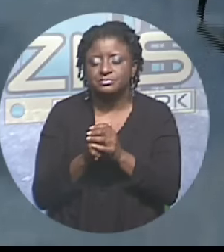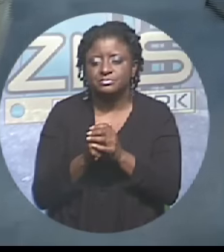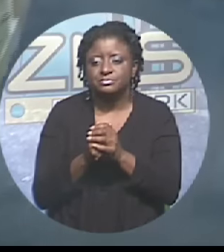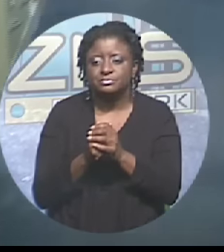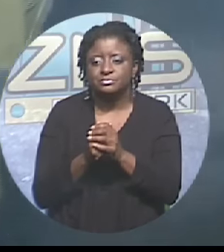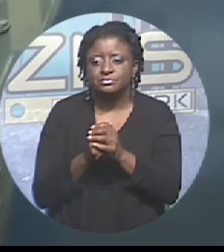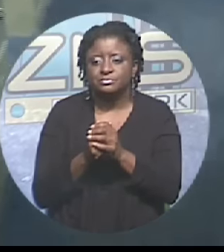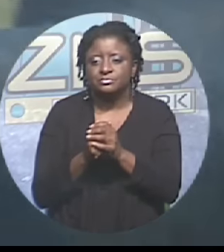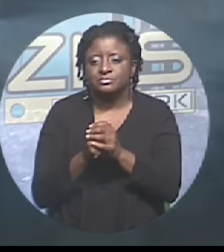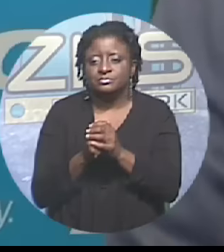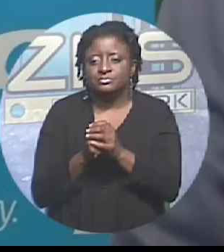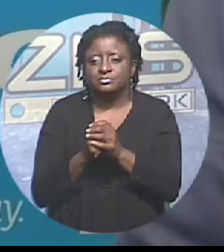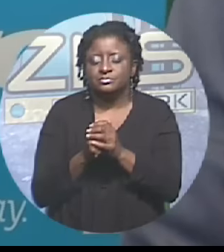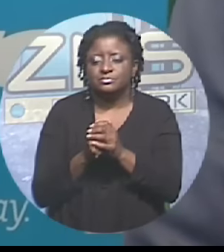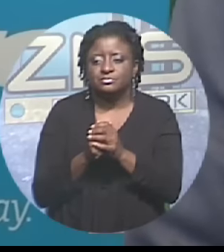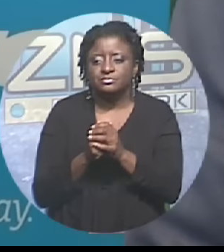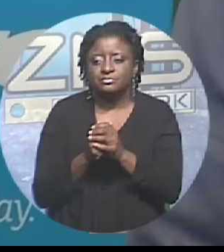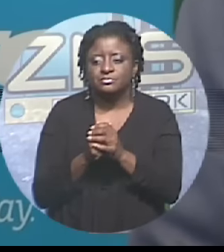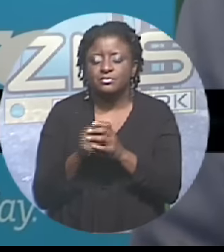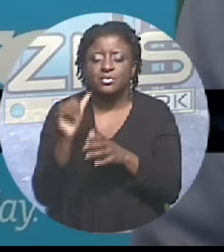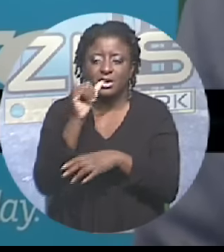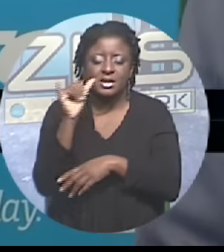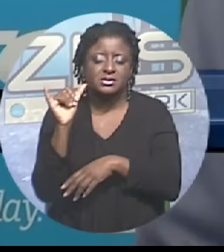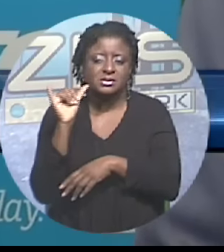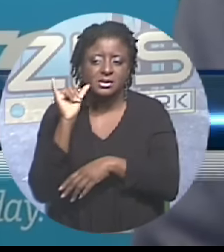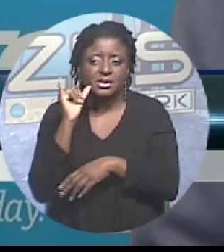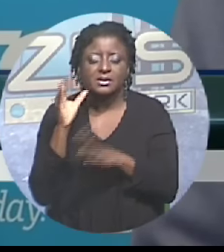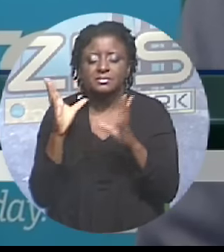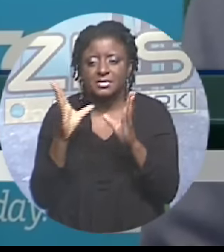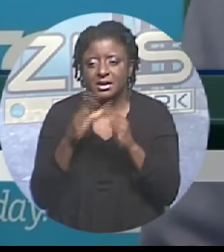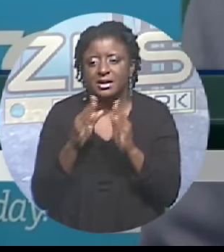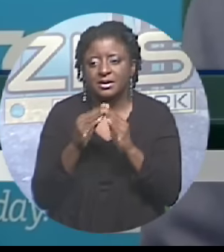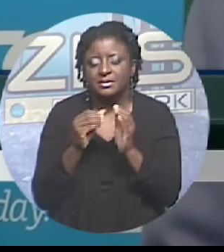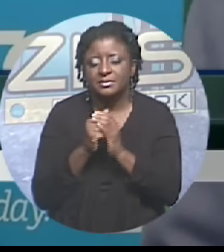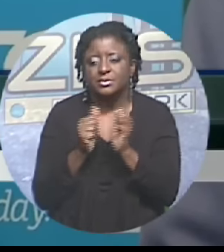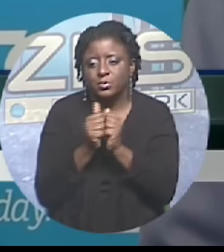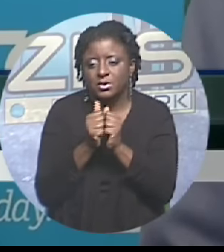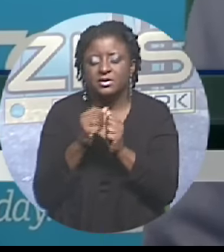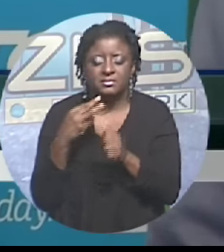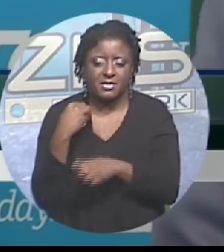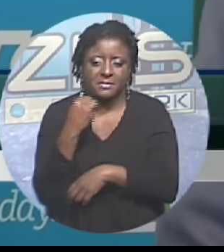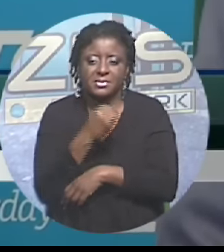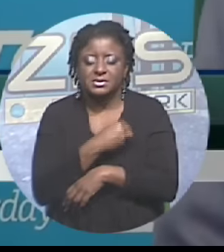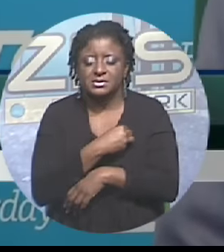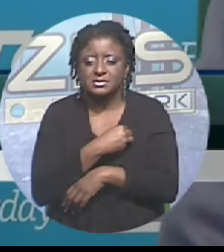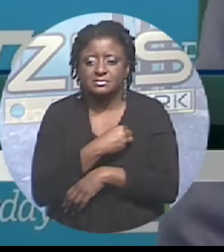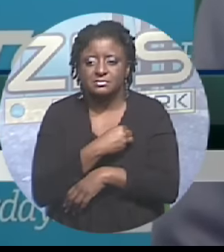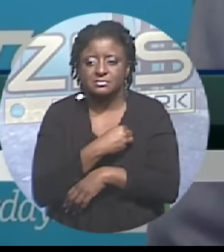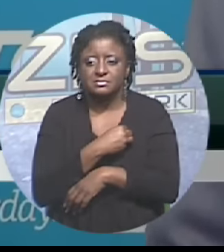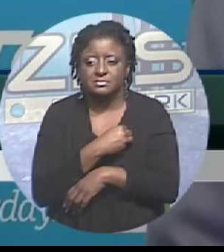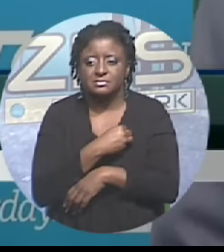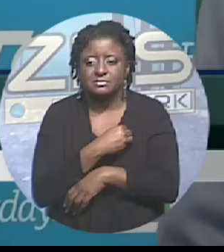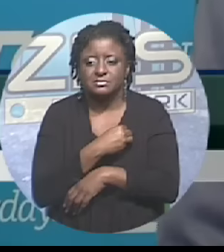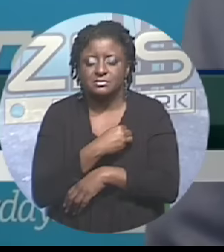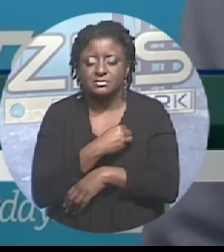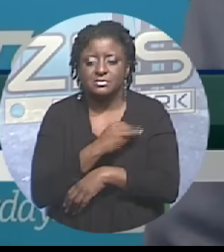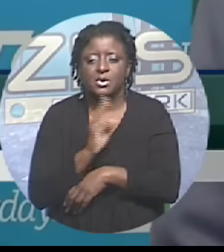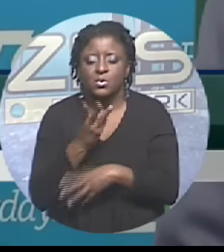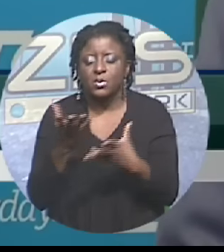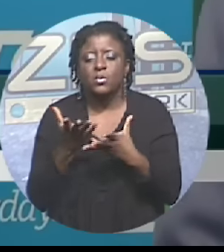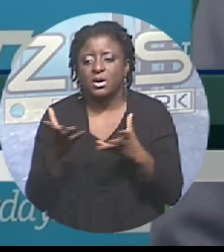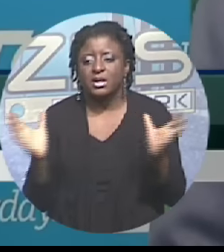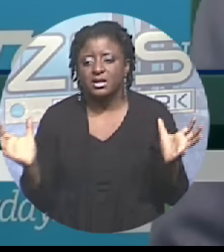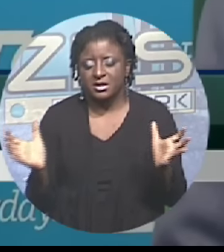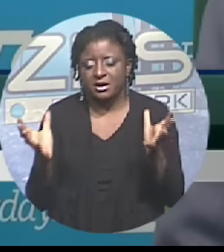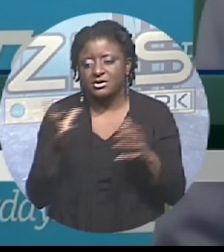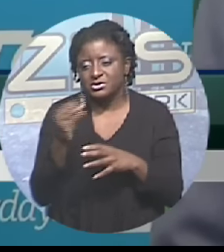Just yesterday we had a briefing with our members We want to encourage them that we believe what we're about to sign